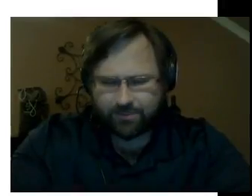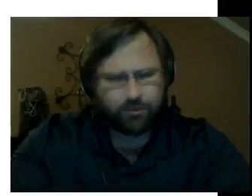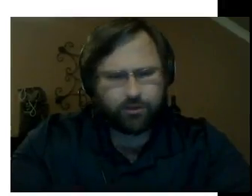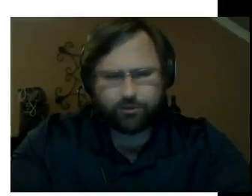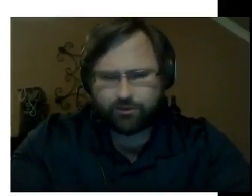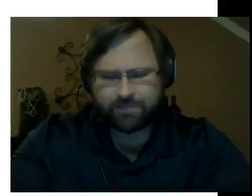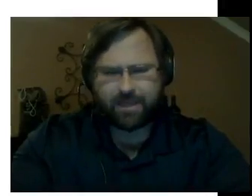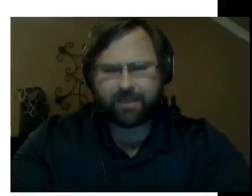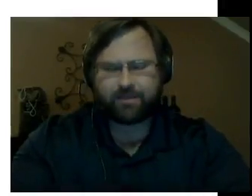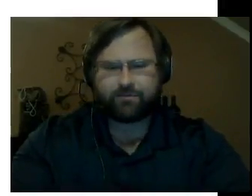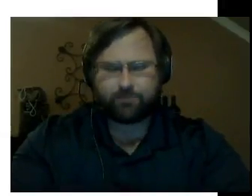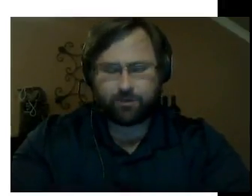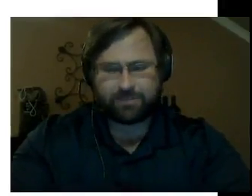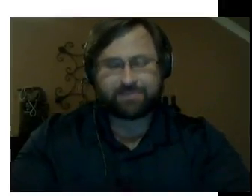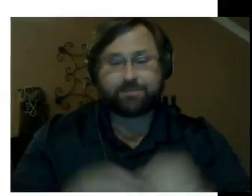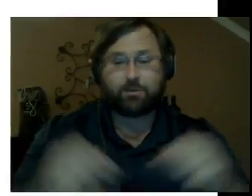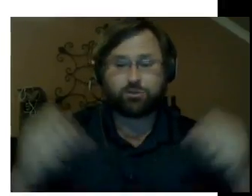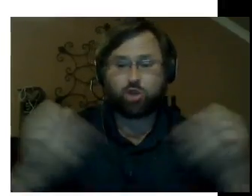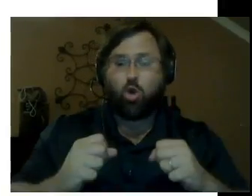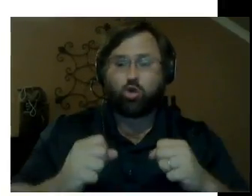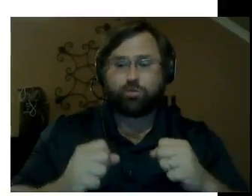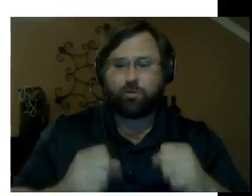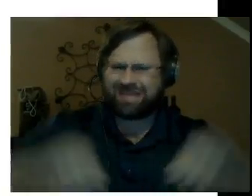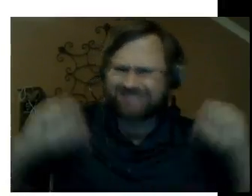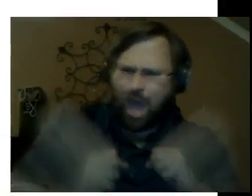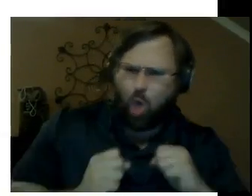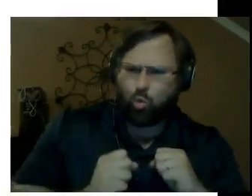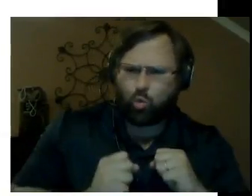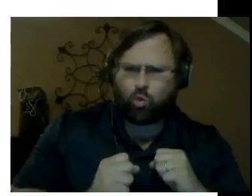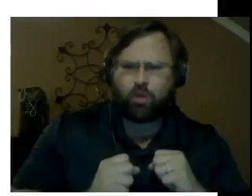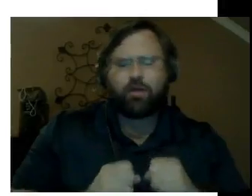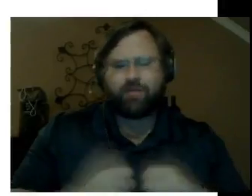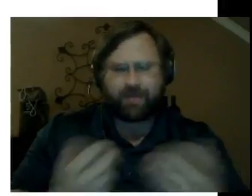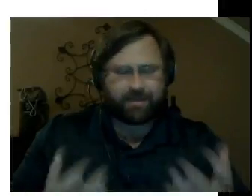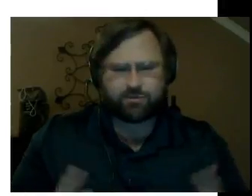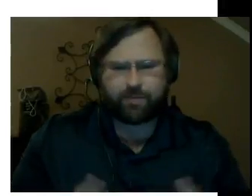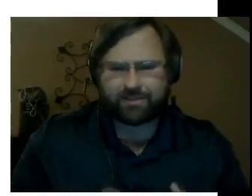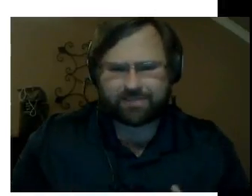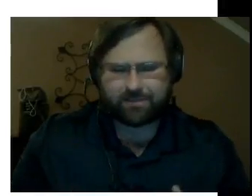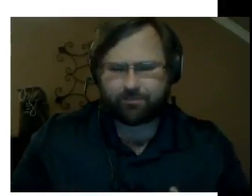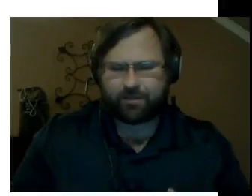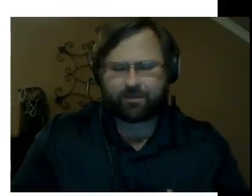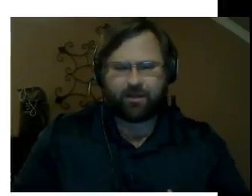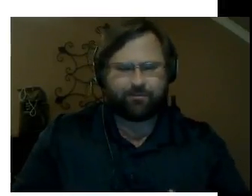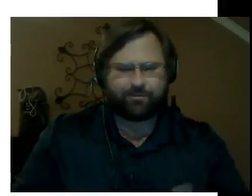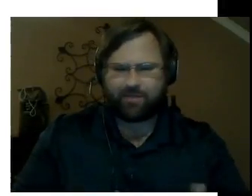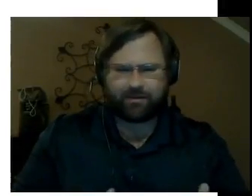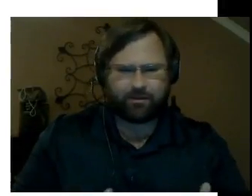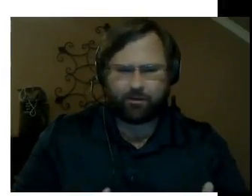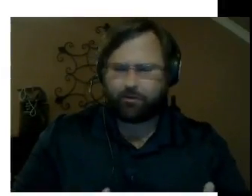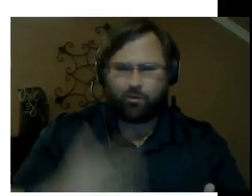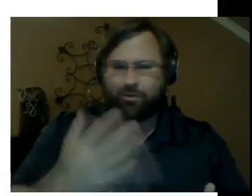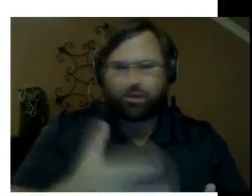idea. So you could say, if you wanted to say something was cold, but then in English we might say something